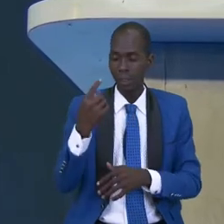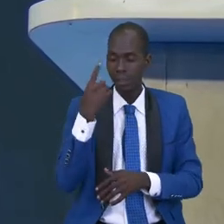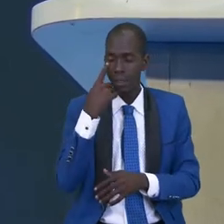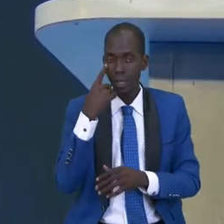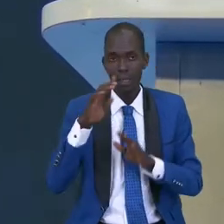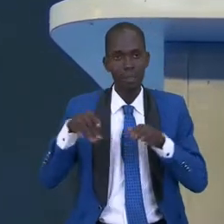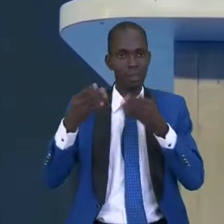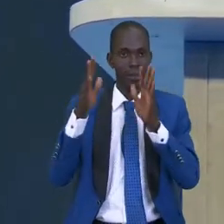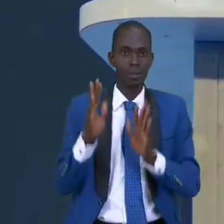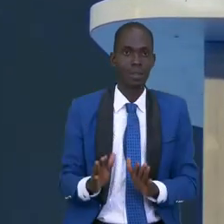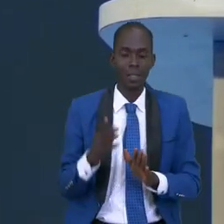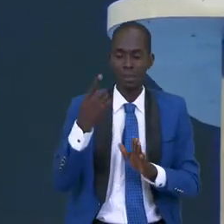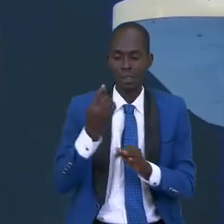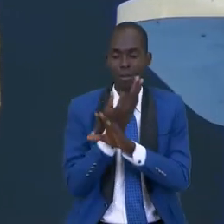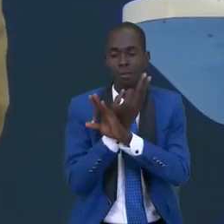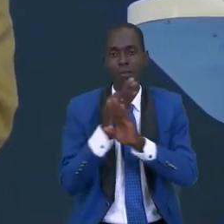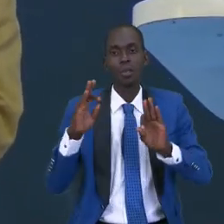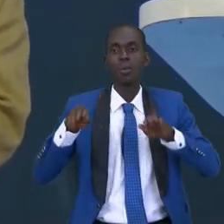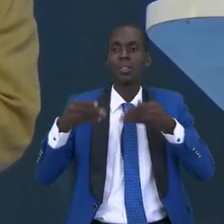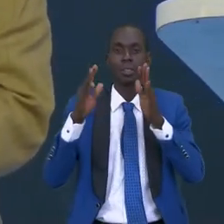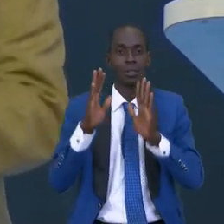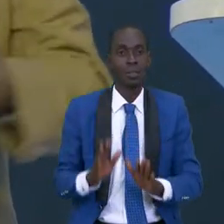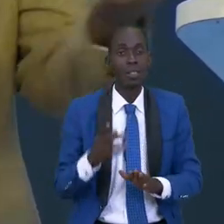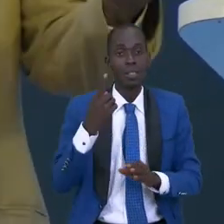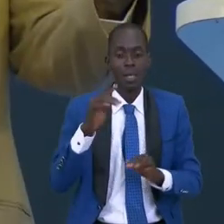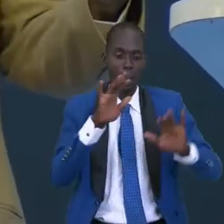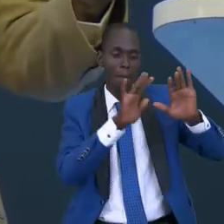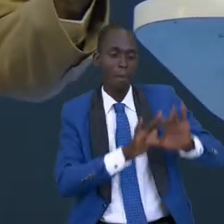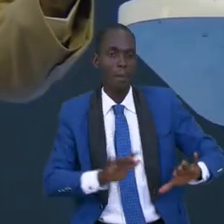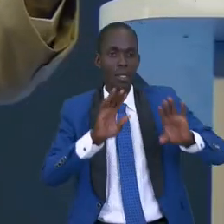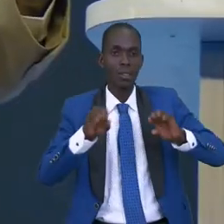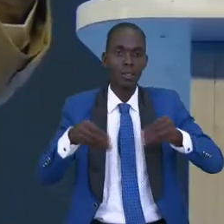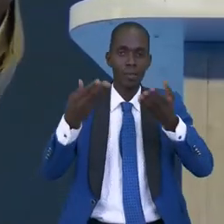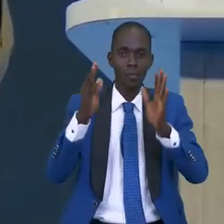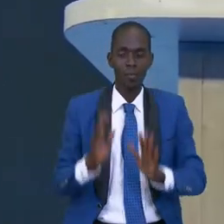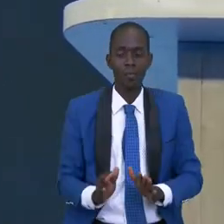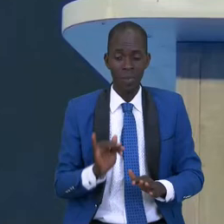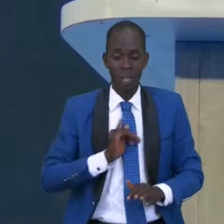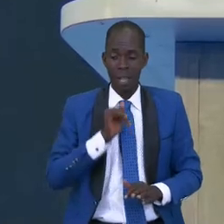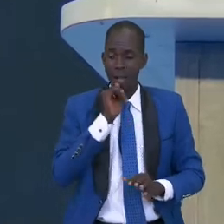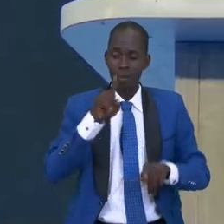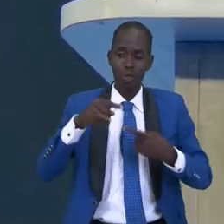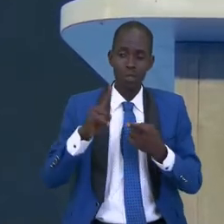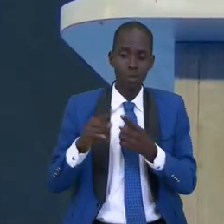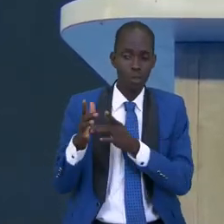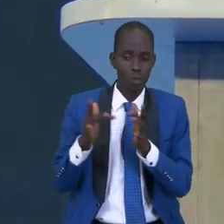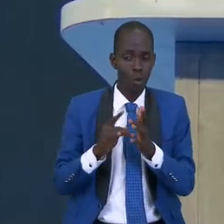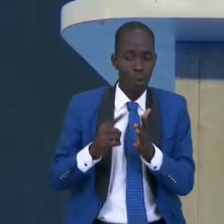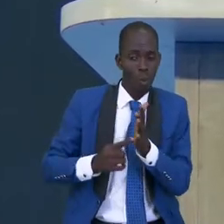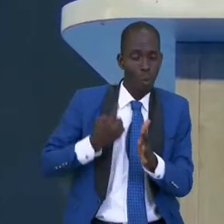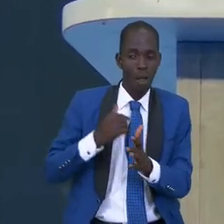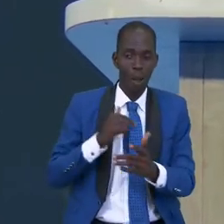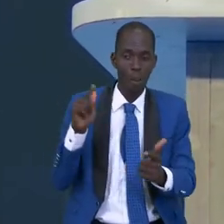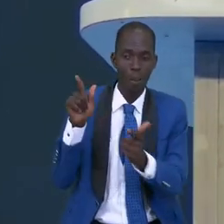the freedom giver, the mercy giver. I'm going to Jesus, and once I get to